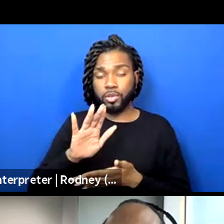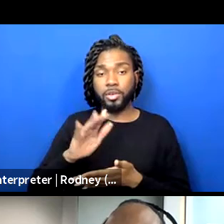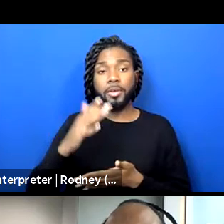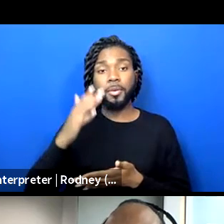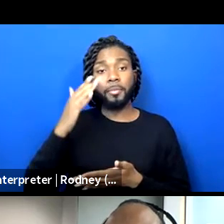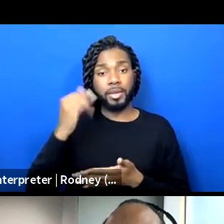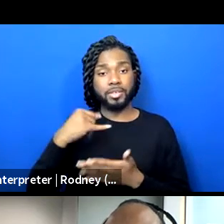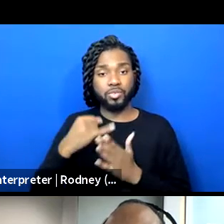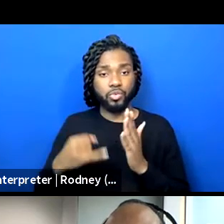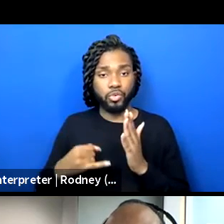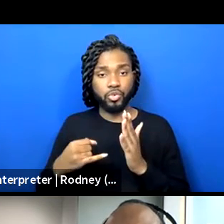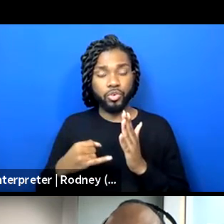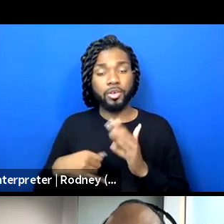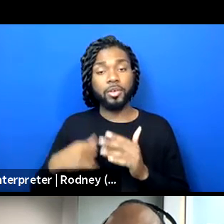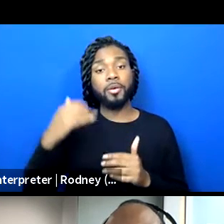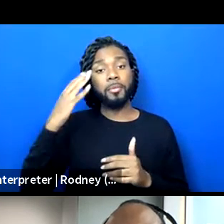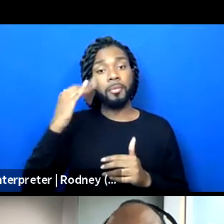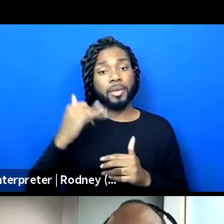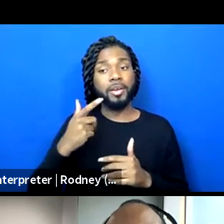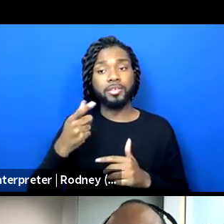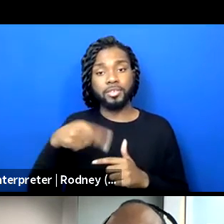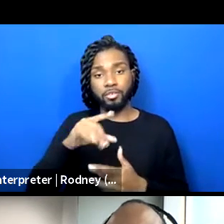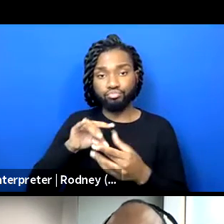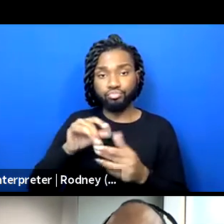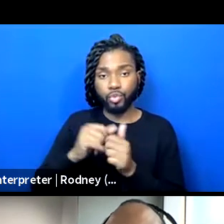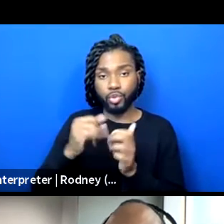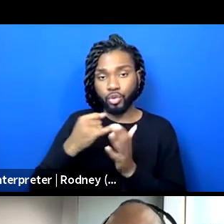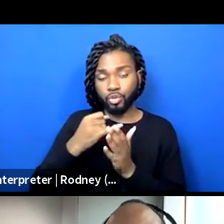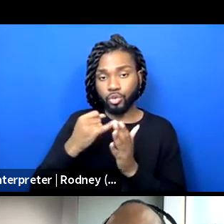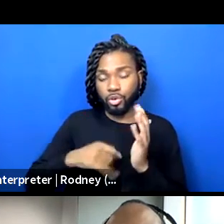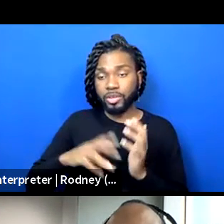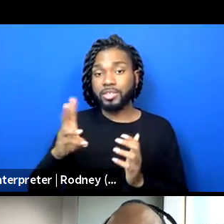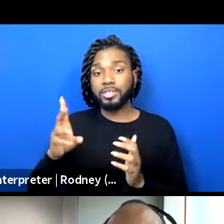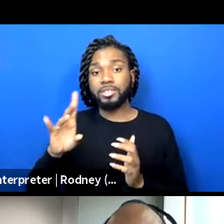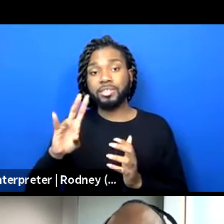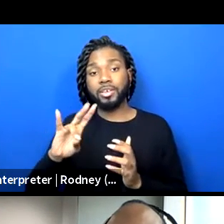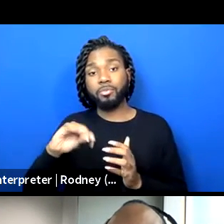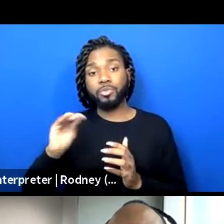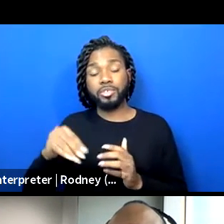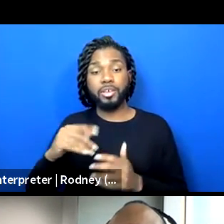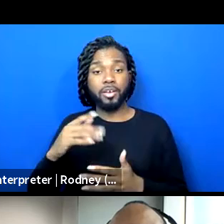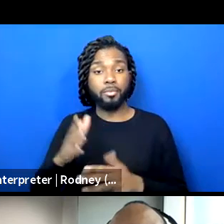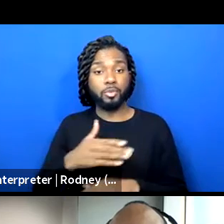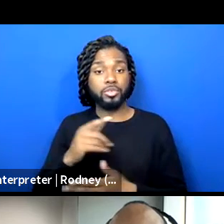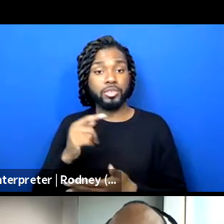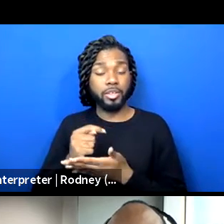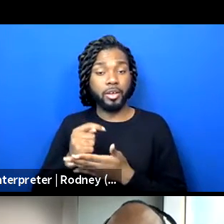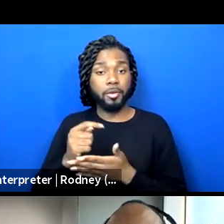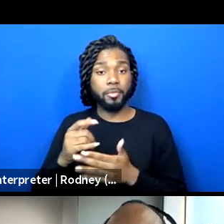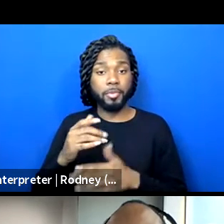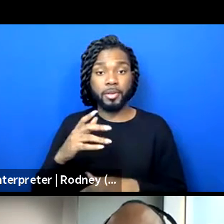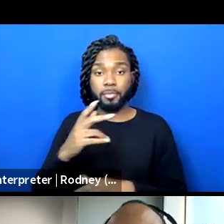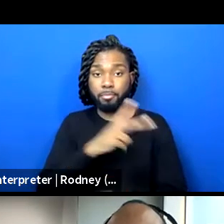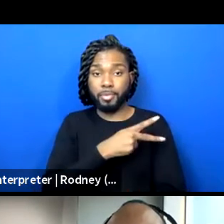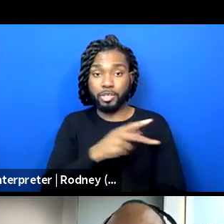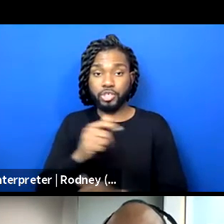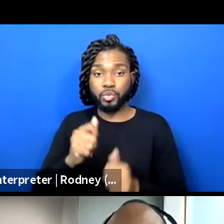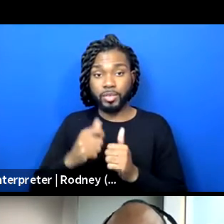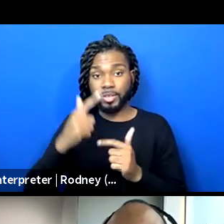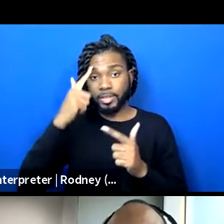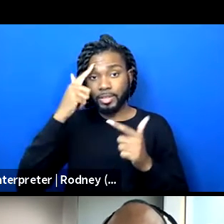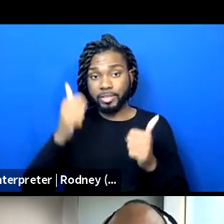because of the arts, because of engagement with the arts. 67% of music therapy patients with dementia will feel